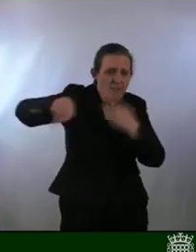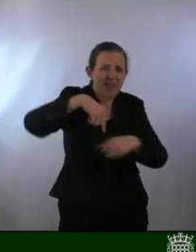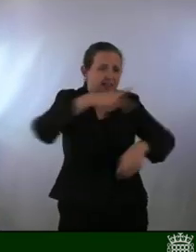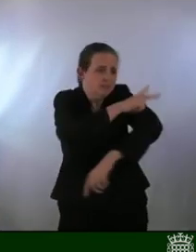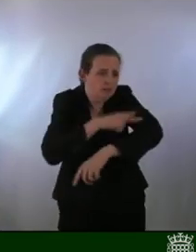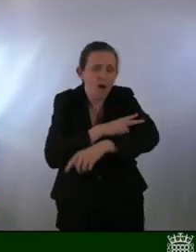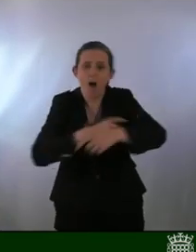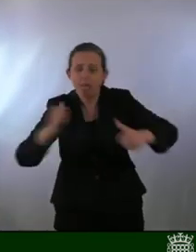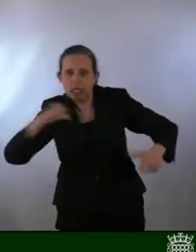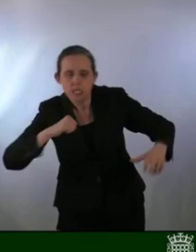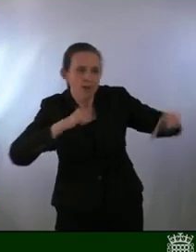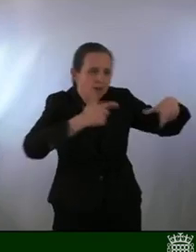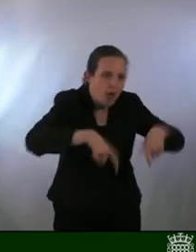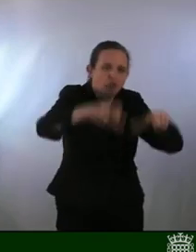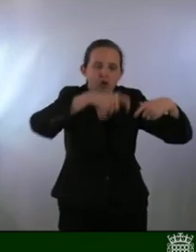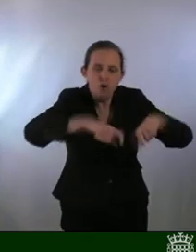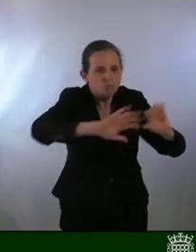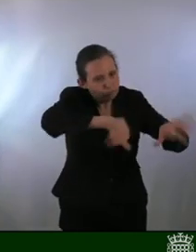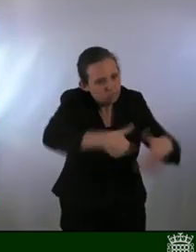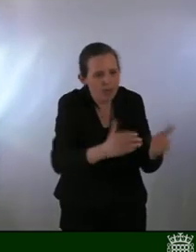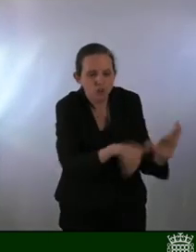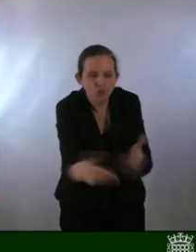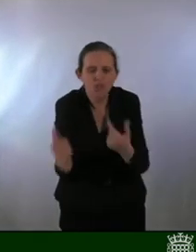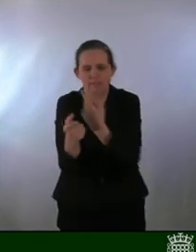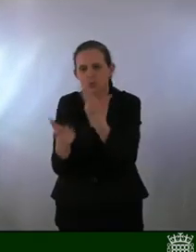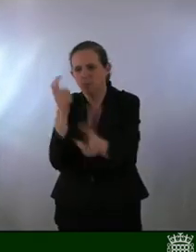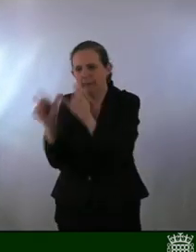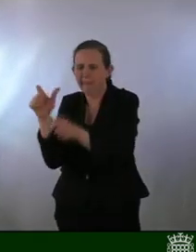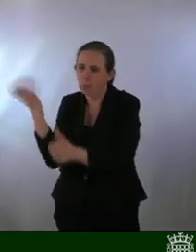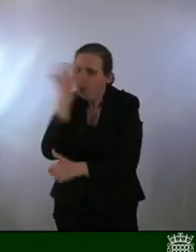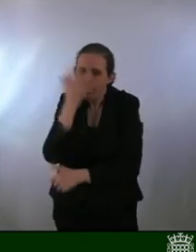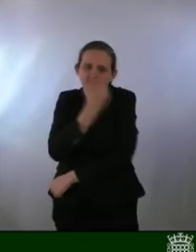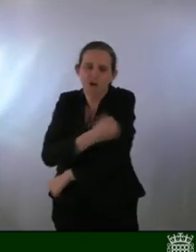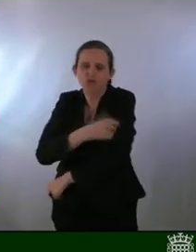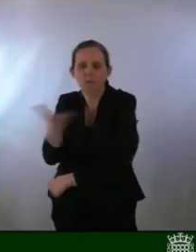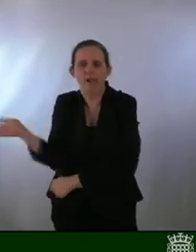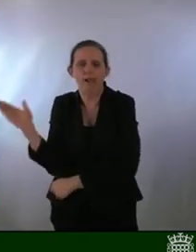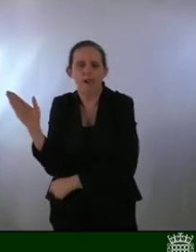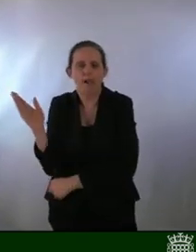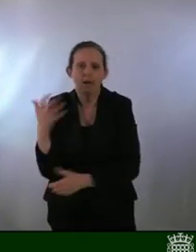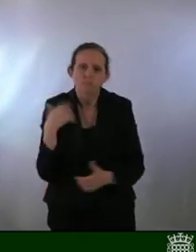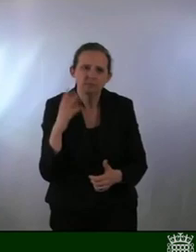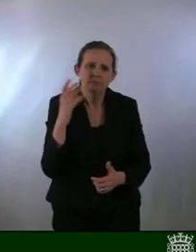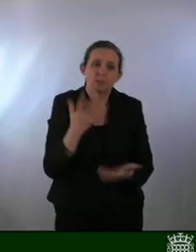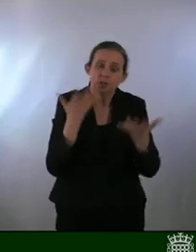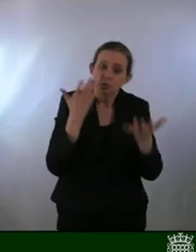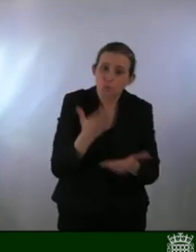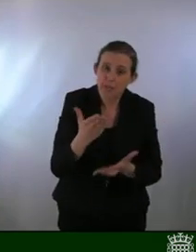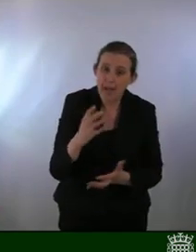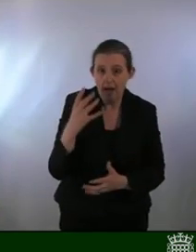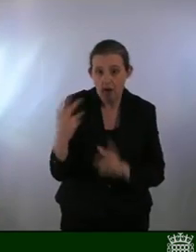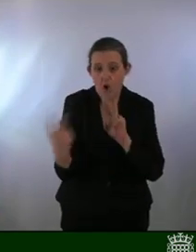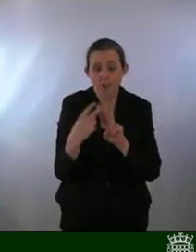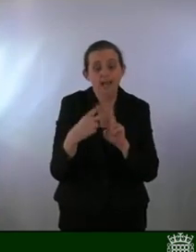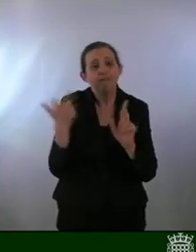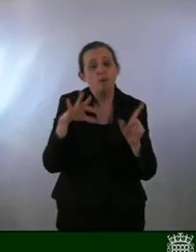to continue to provide services to the most vulnerable people in our society. Mr Speaker, today I've been contacted by Paul,